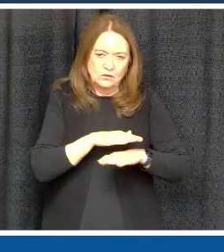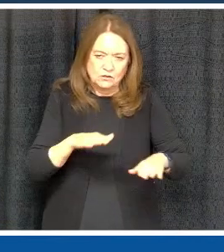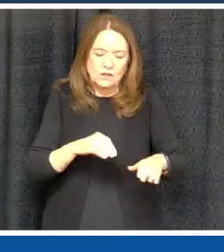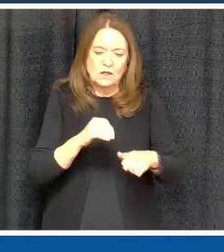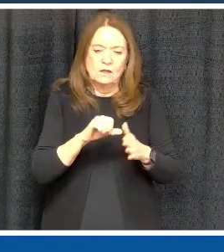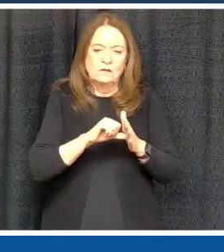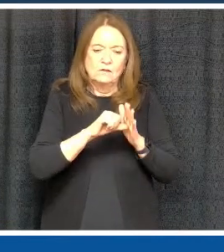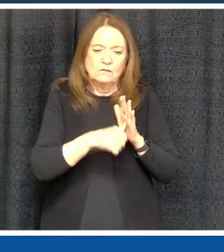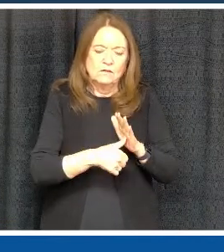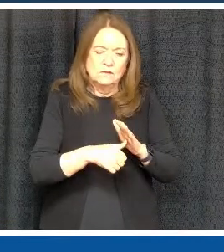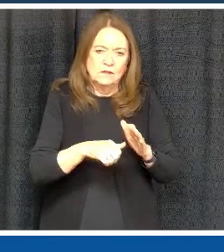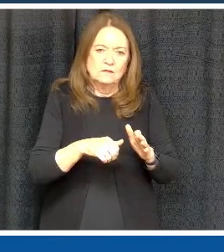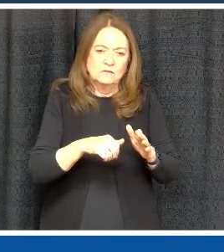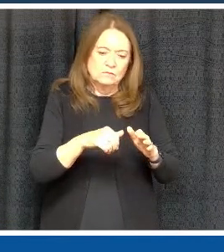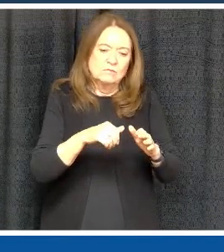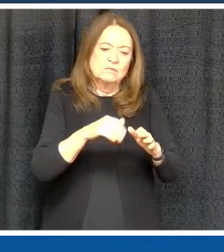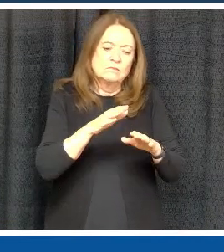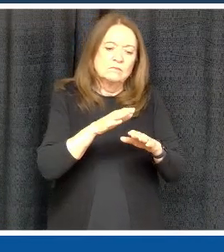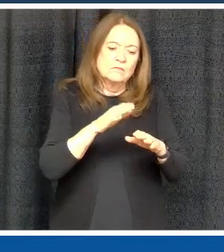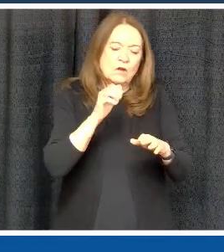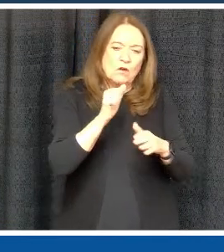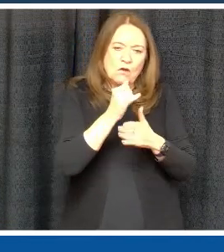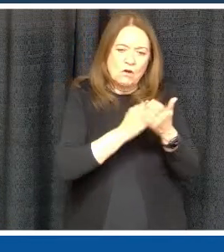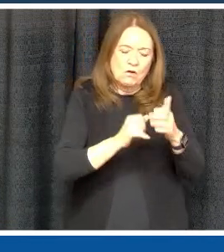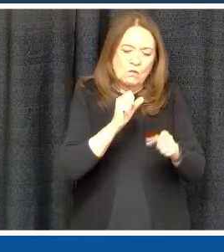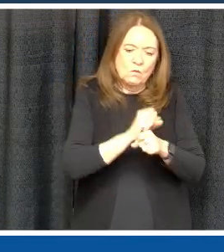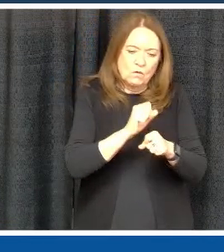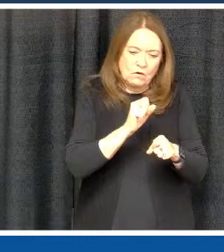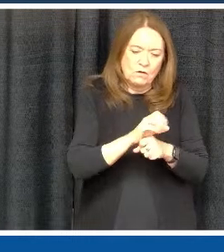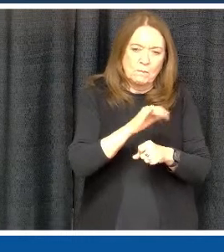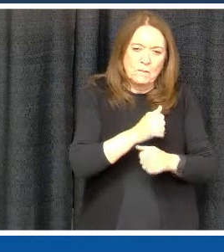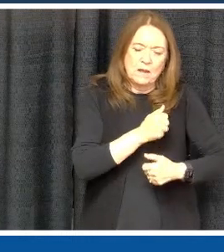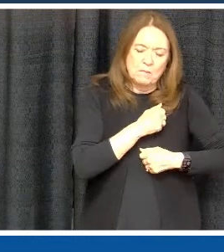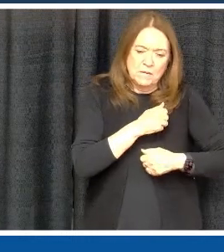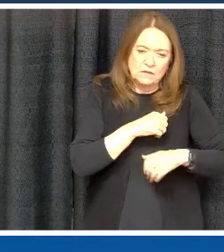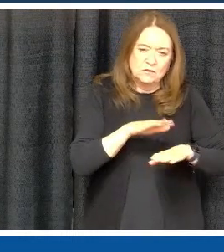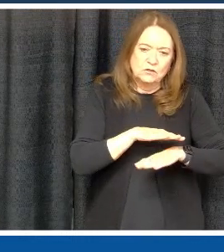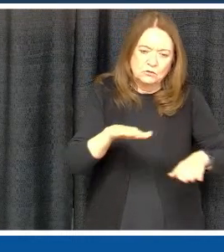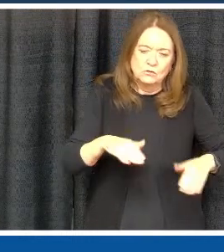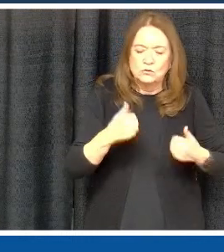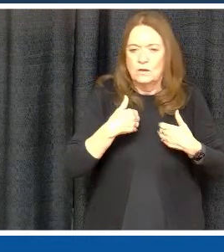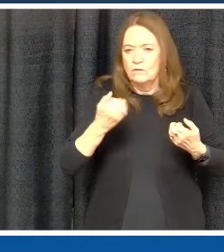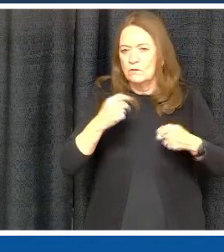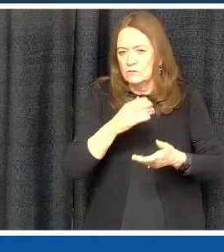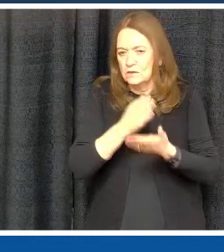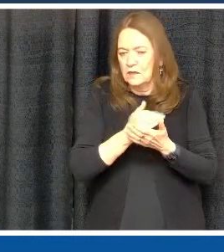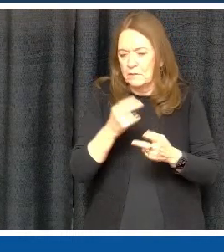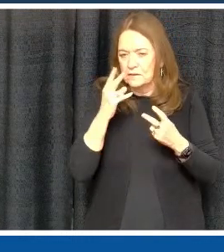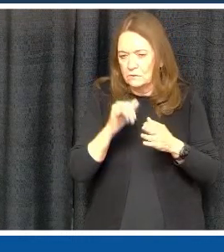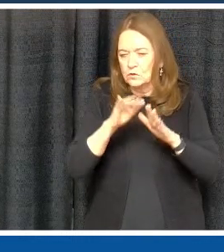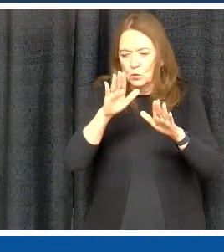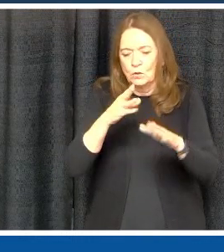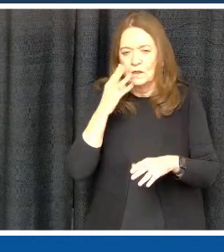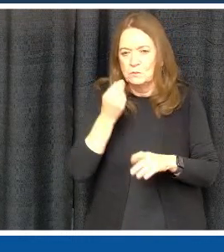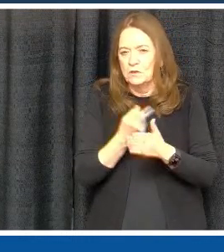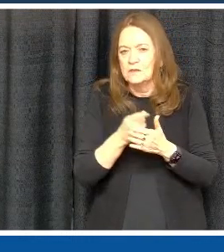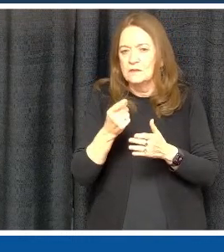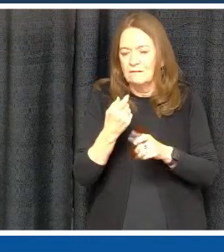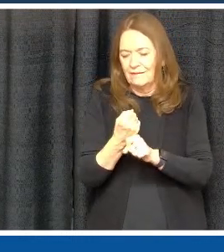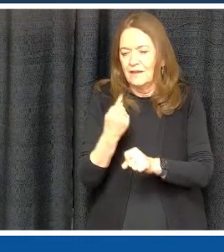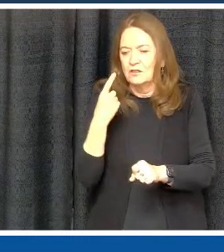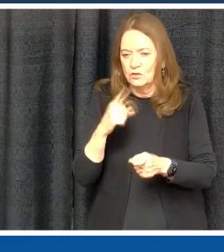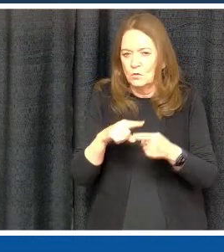and created by military children. So if you have a chance to stop by and see that, it was really a great experience last year when they